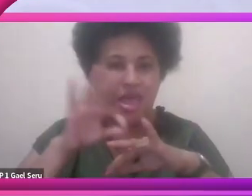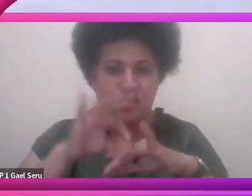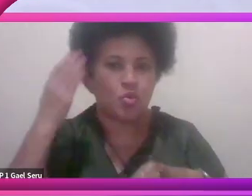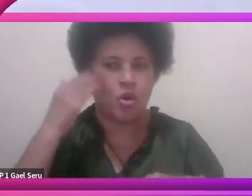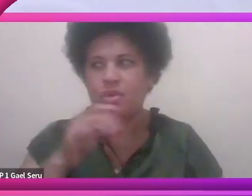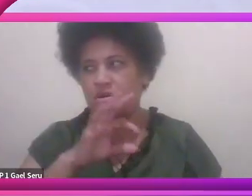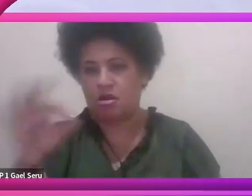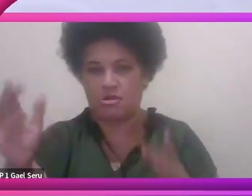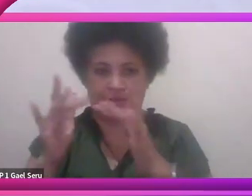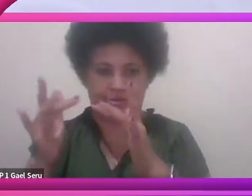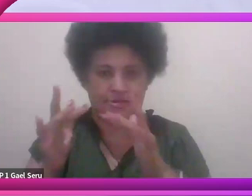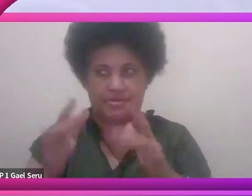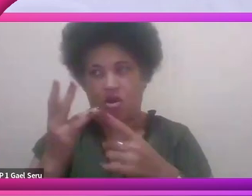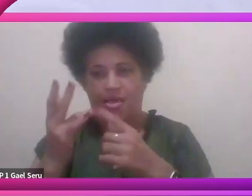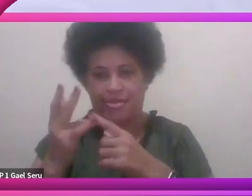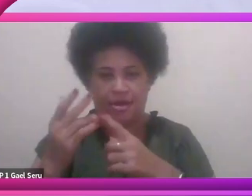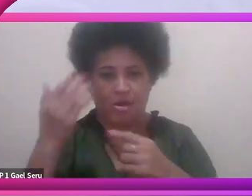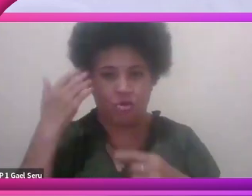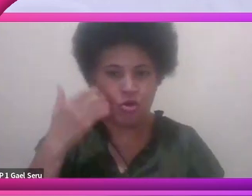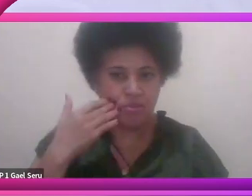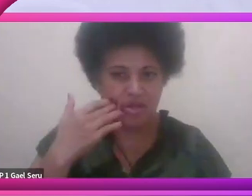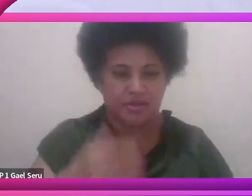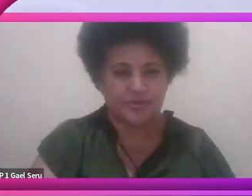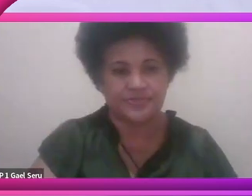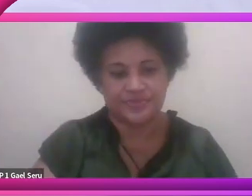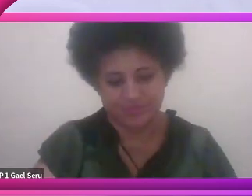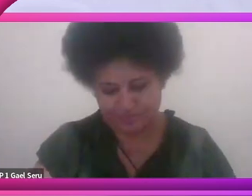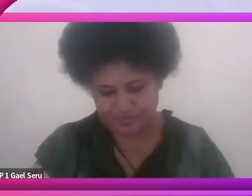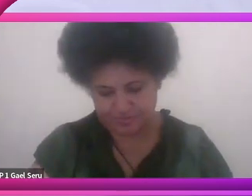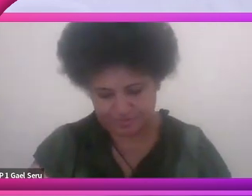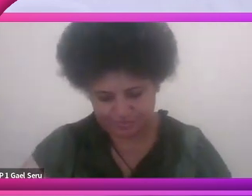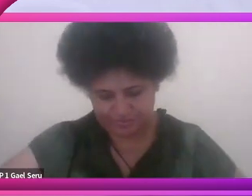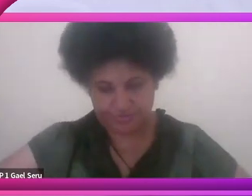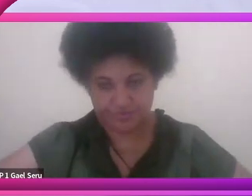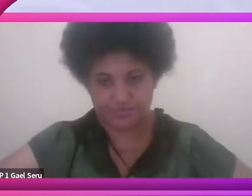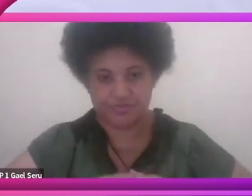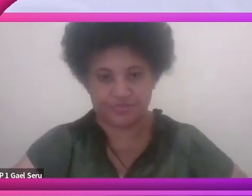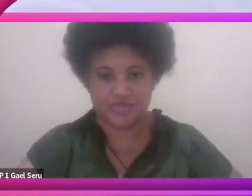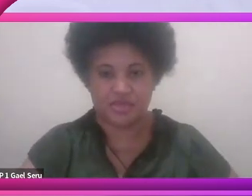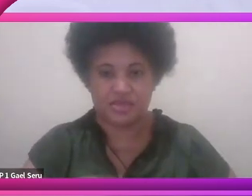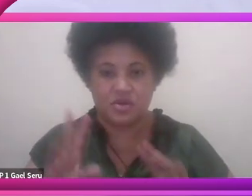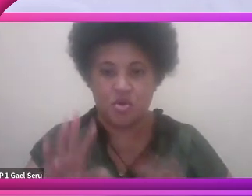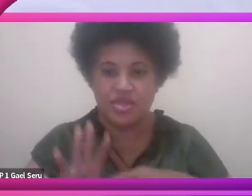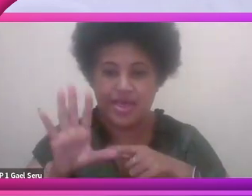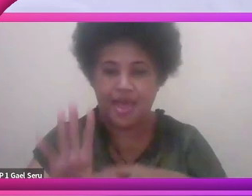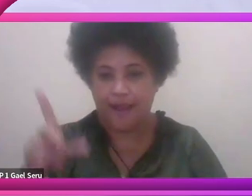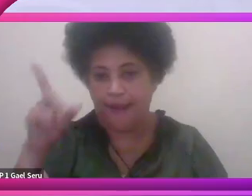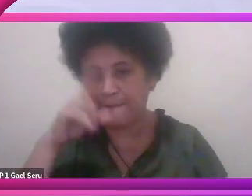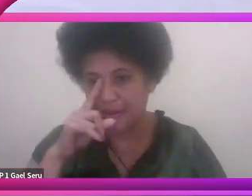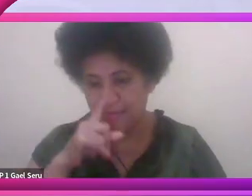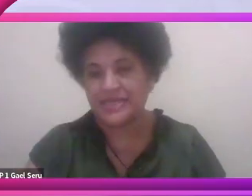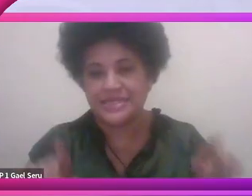everyone, or should be, for adult, not the young, young people. Also, the issue